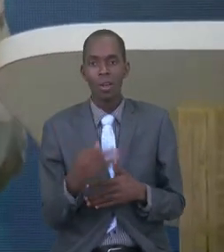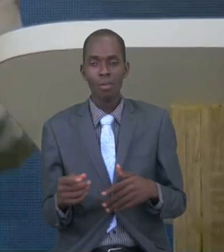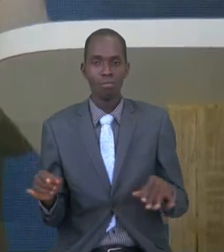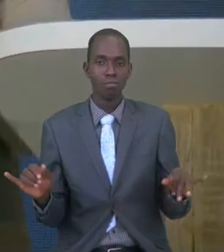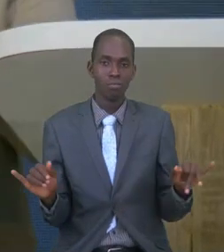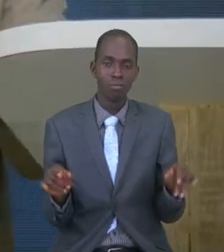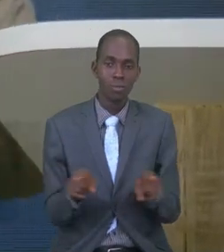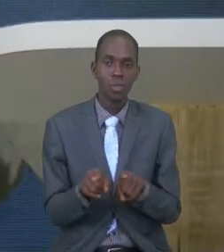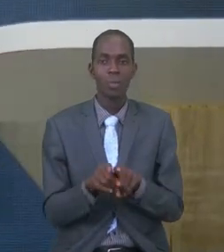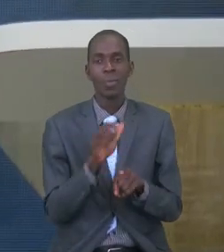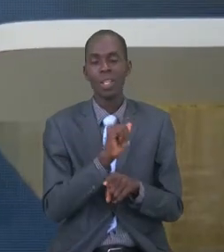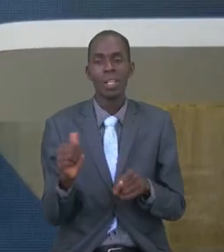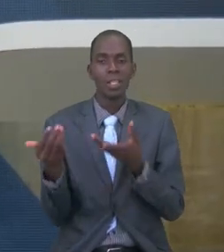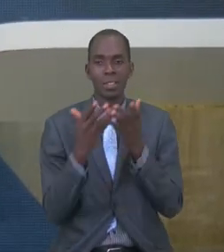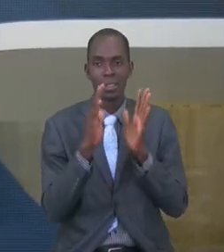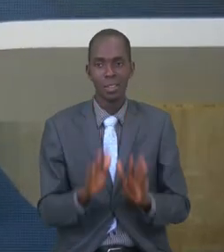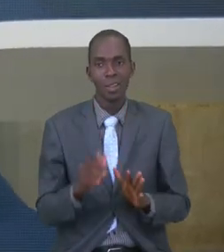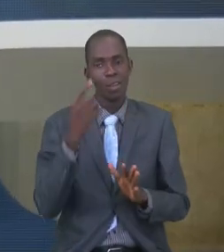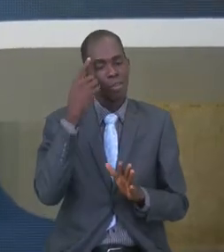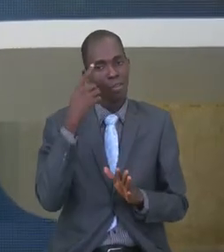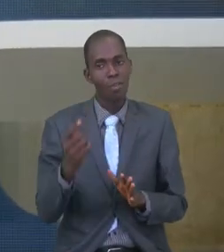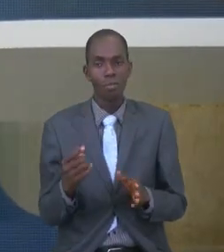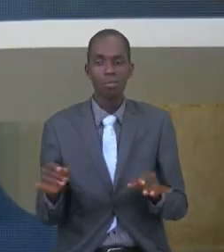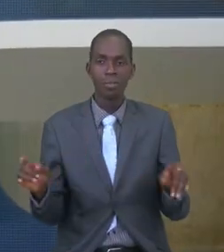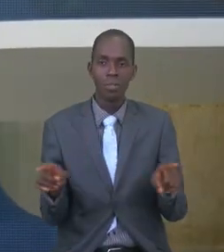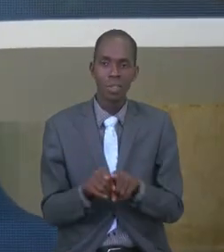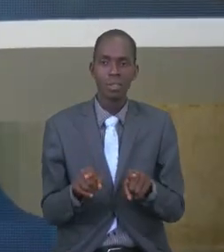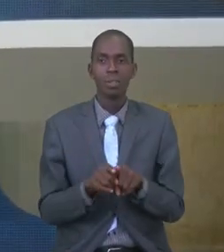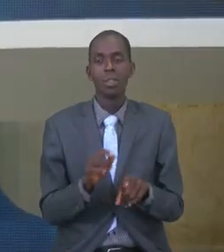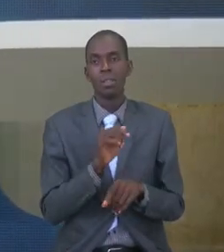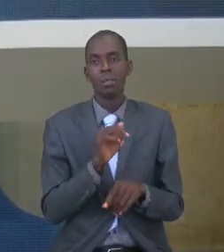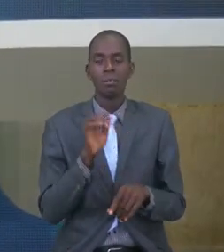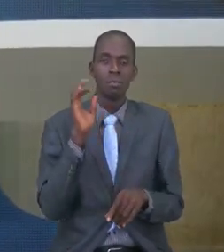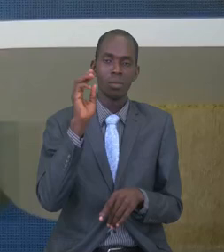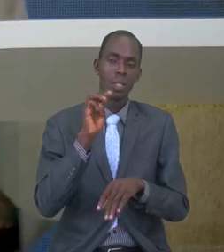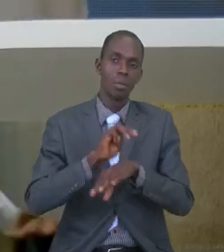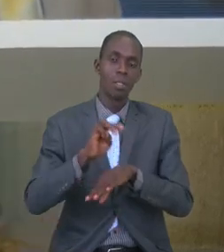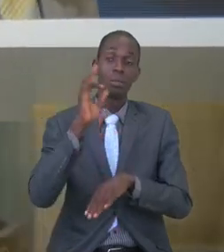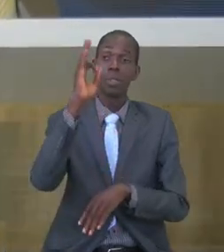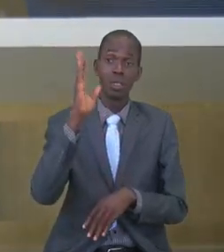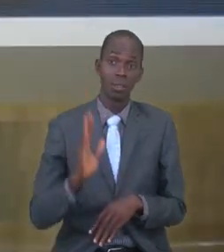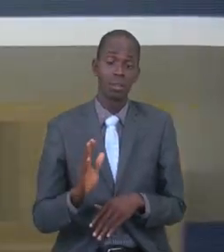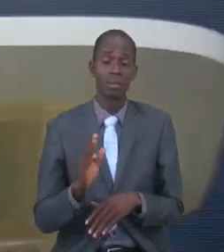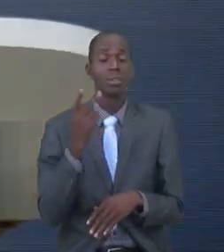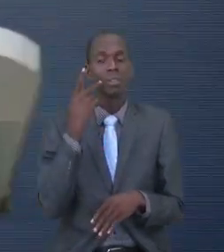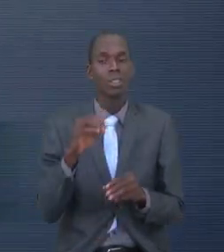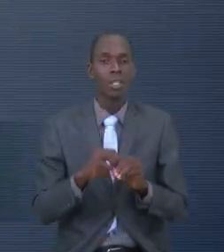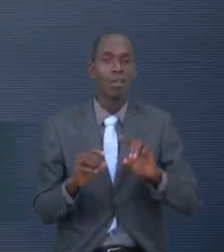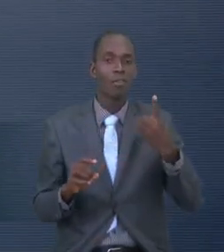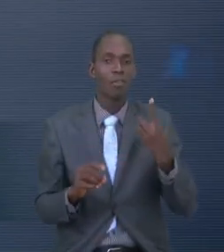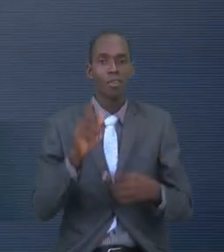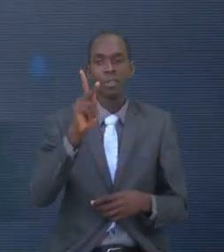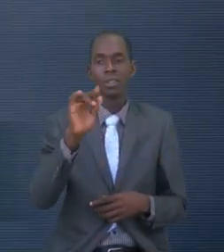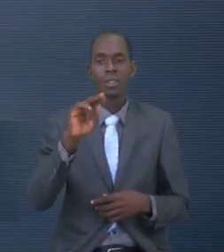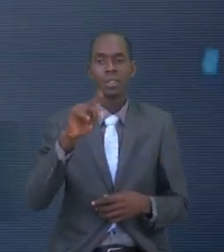messenger for such a minister. Look at 1 Kings chapter